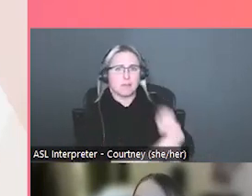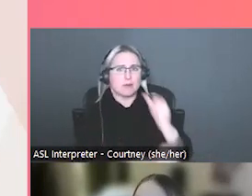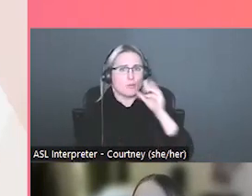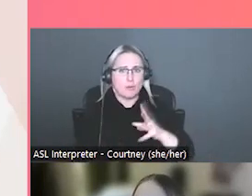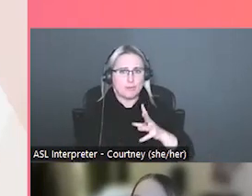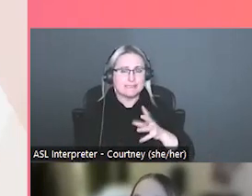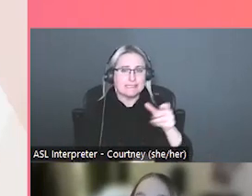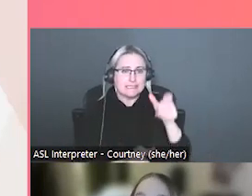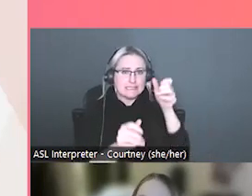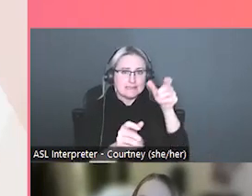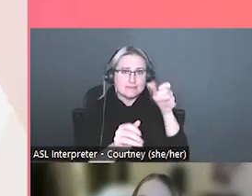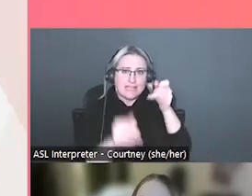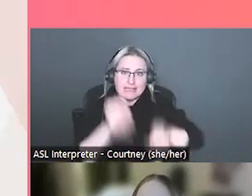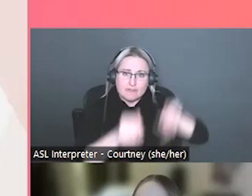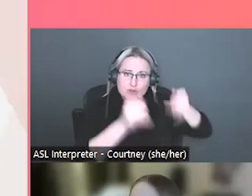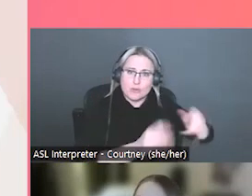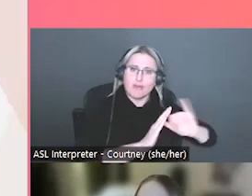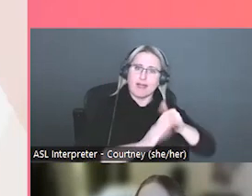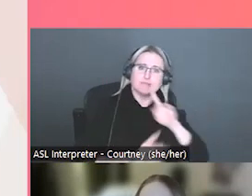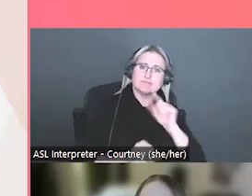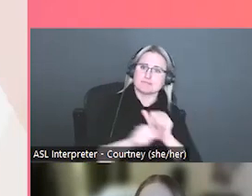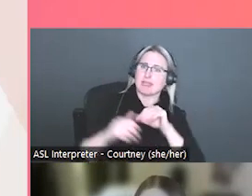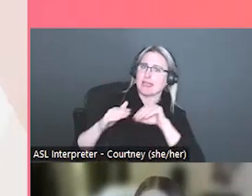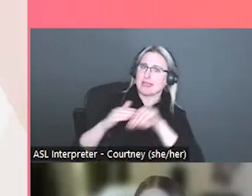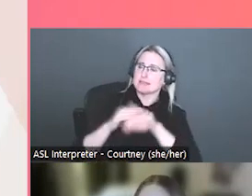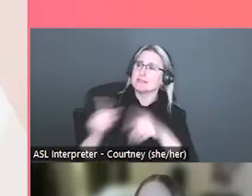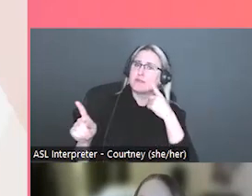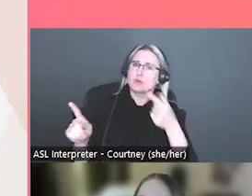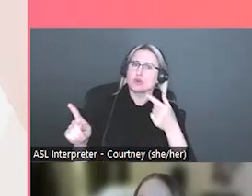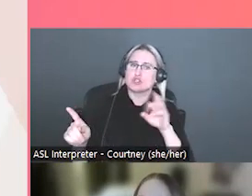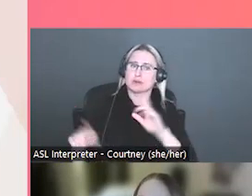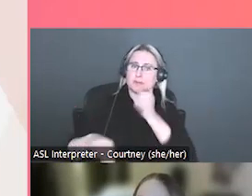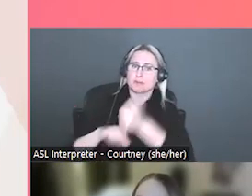individual level in their access to gender-based violence services.